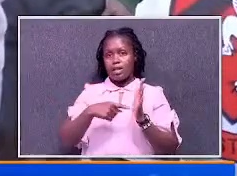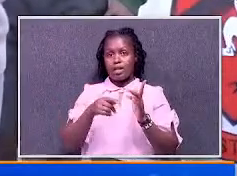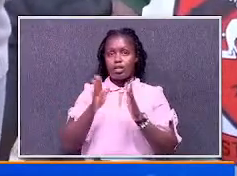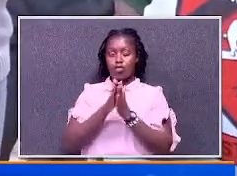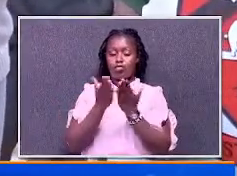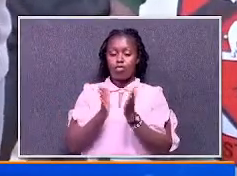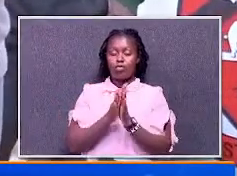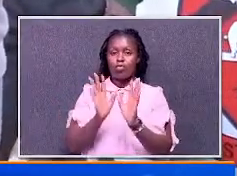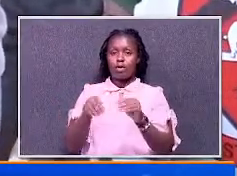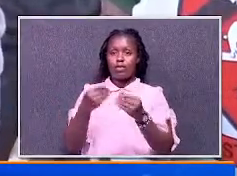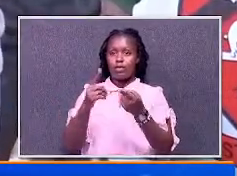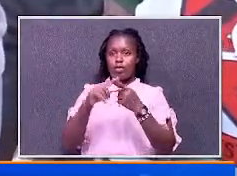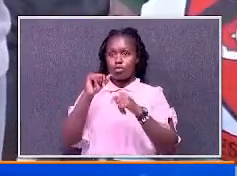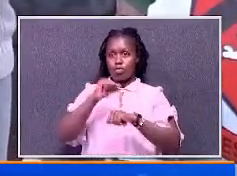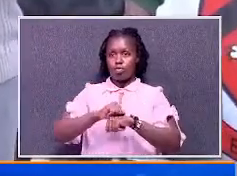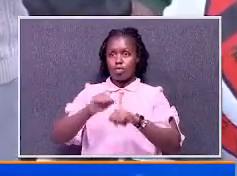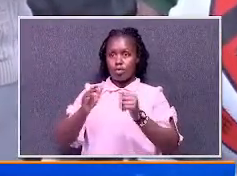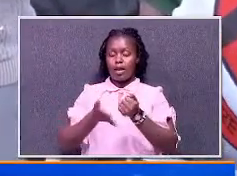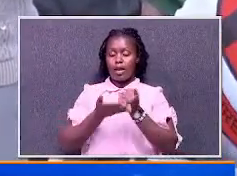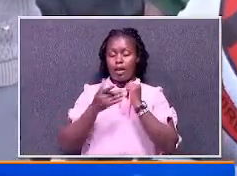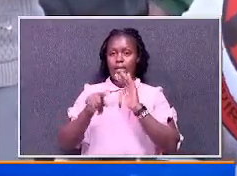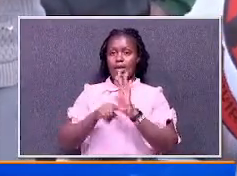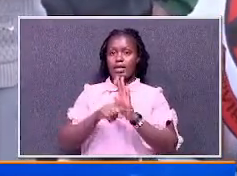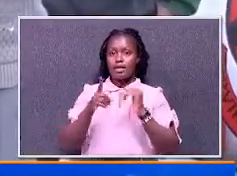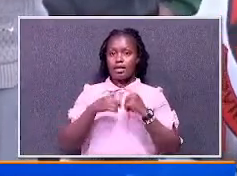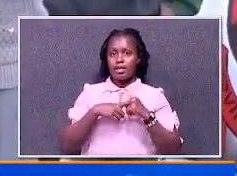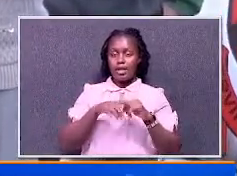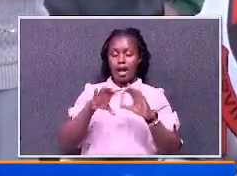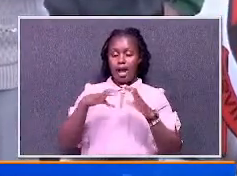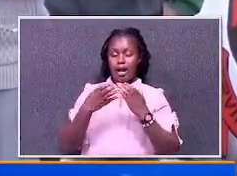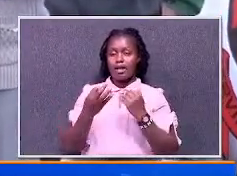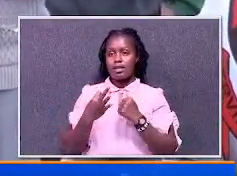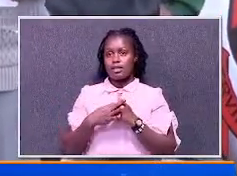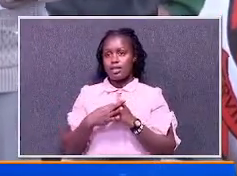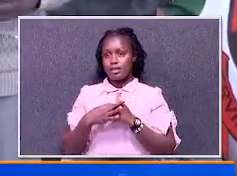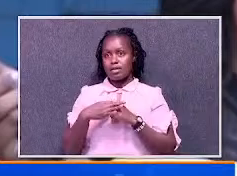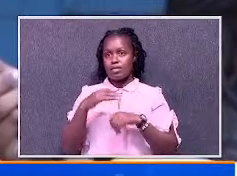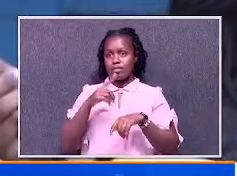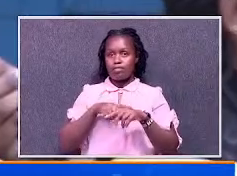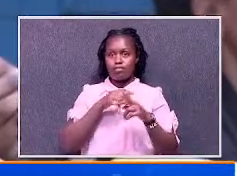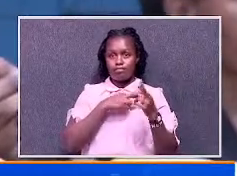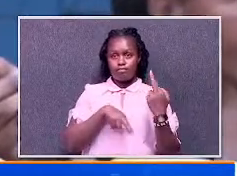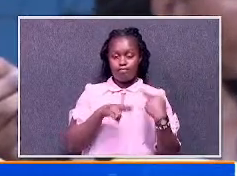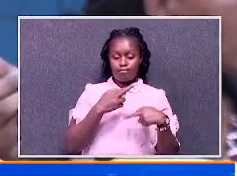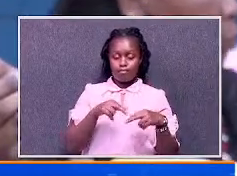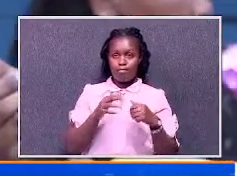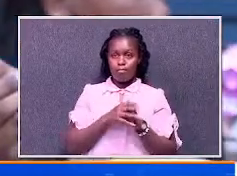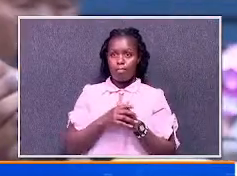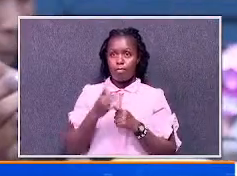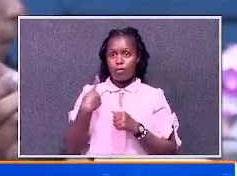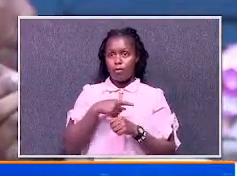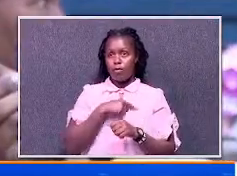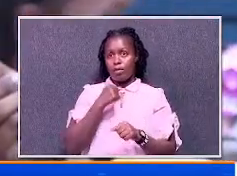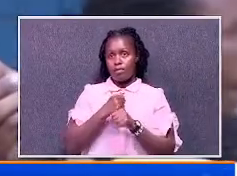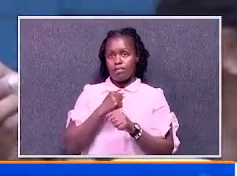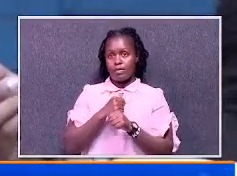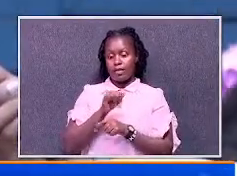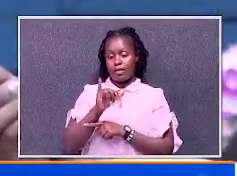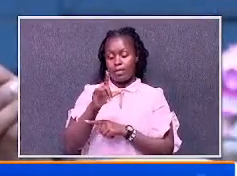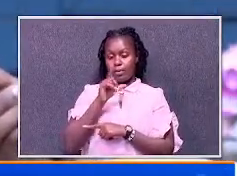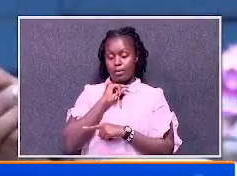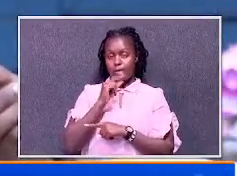also donated to the school will now help grade 6 and class 8 pupils in their revision. So now that we've done that,